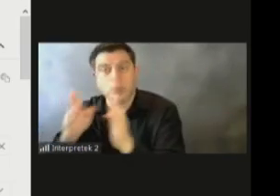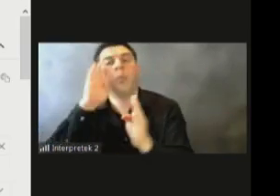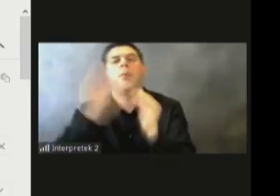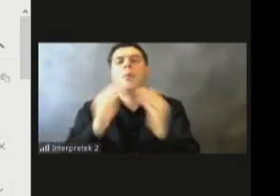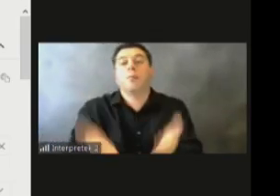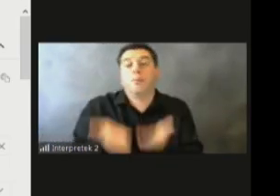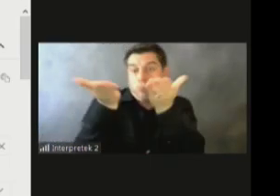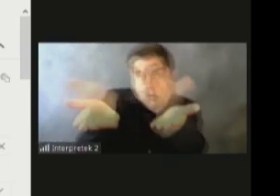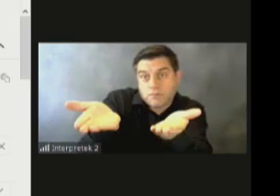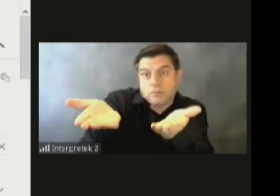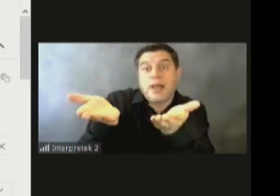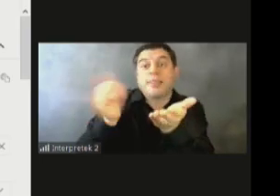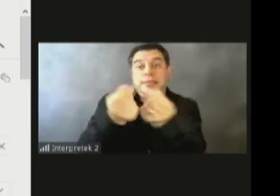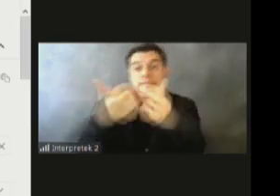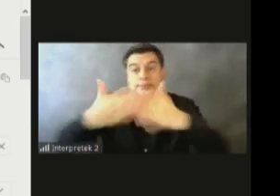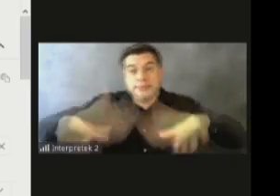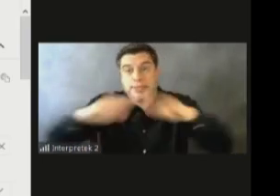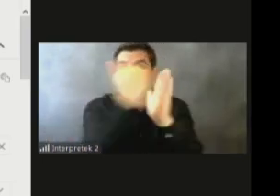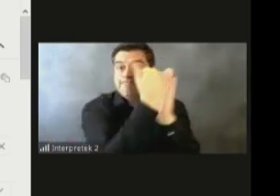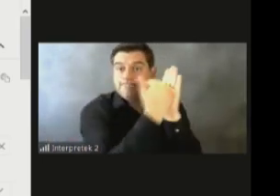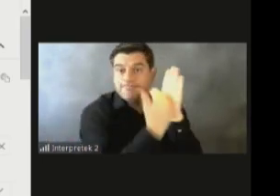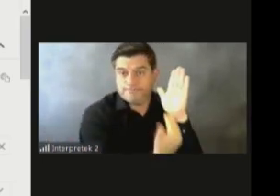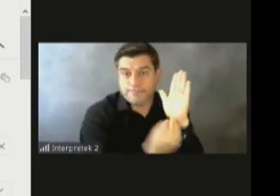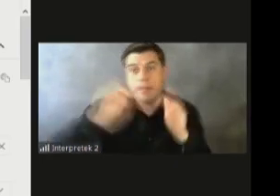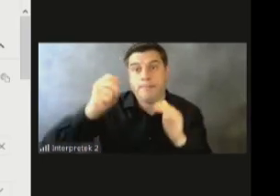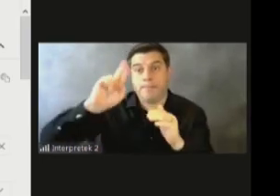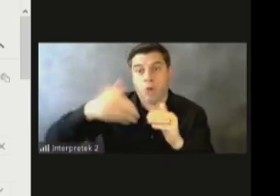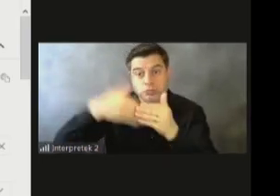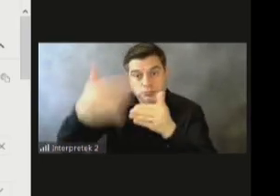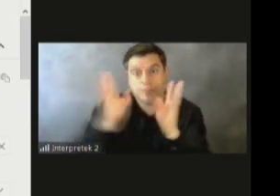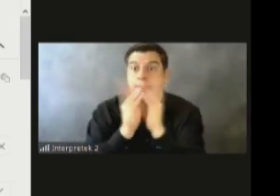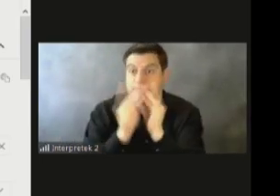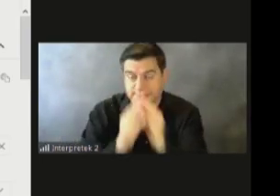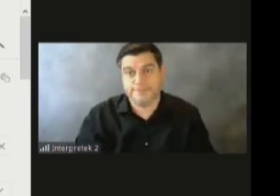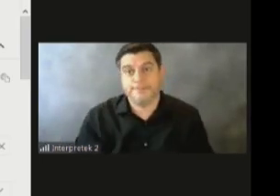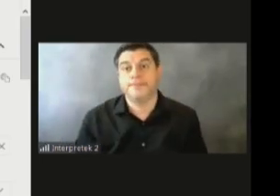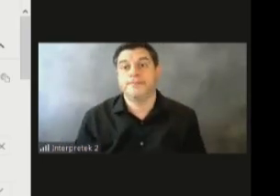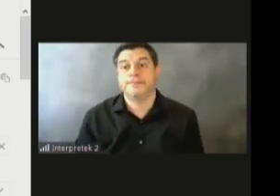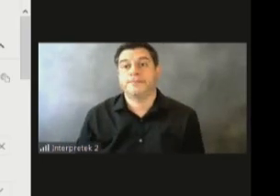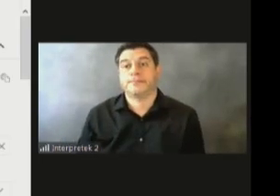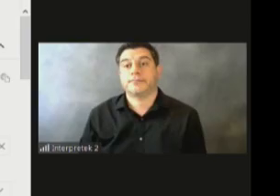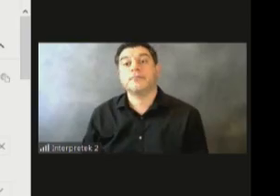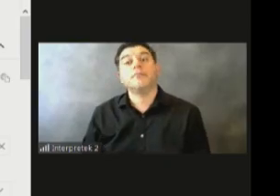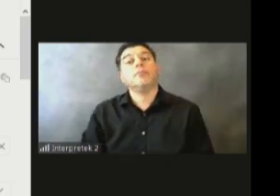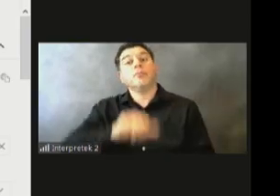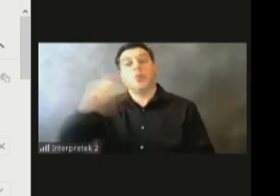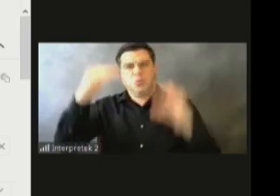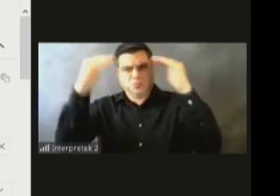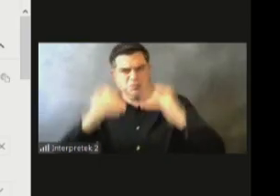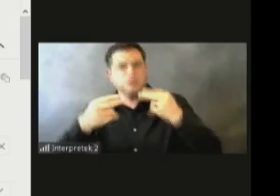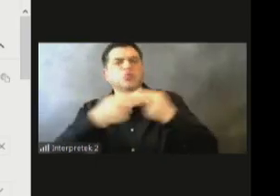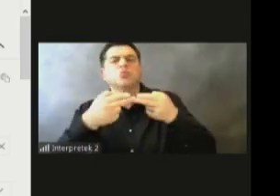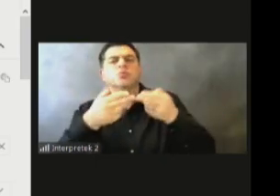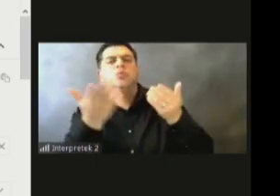meeting. There's another avenue to explore that's a part of the report is using school board property, sort of an under the radar portion of the